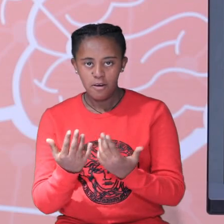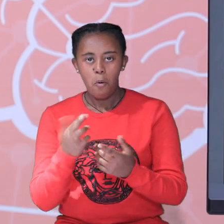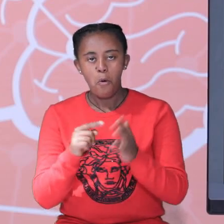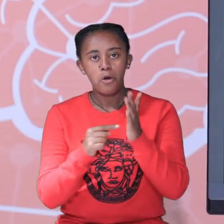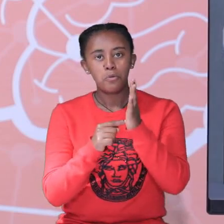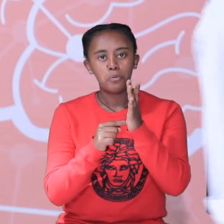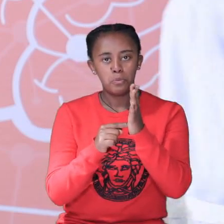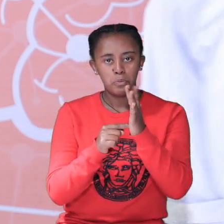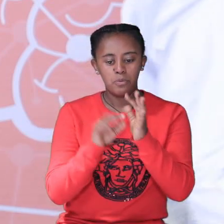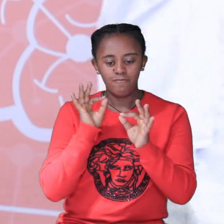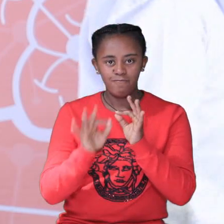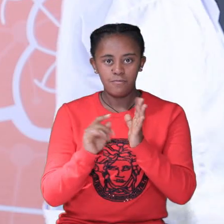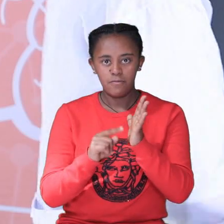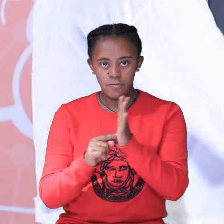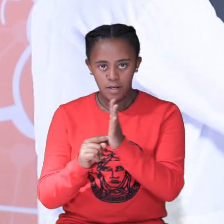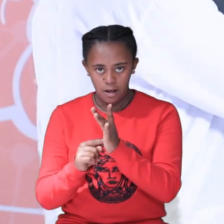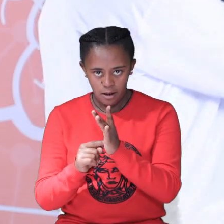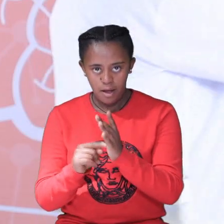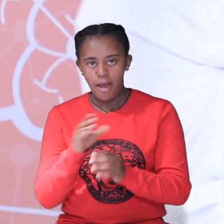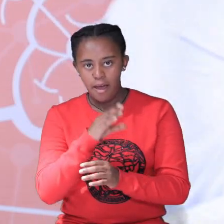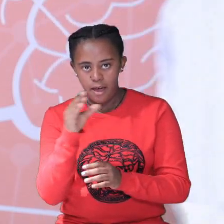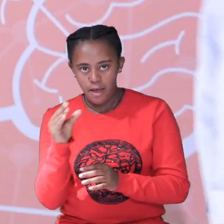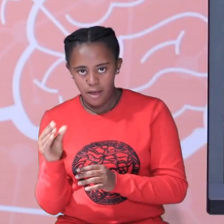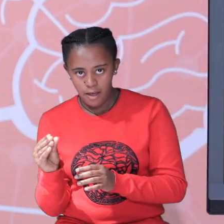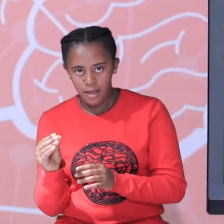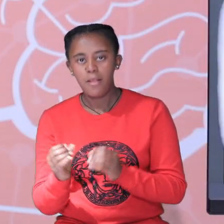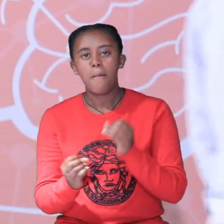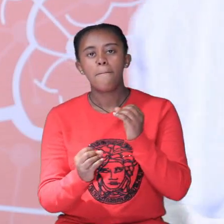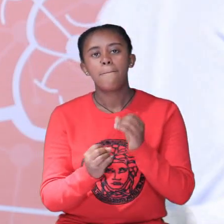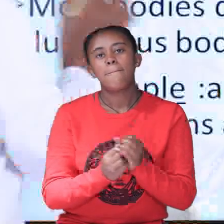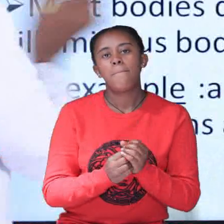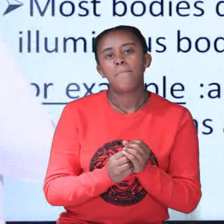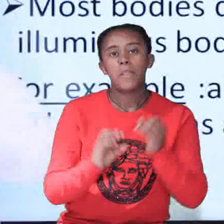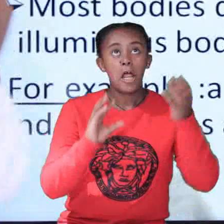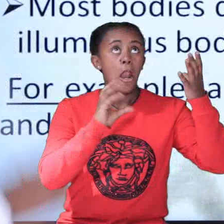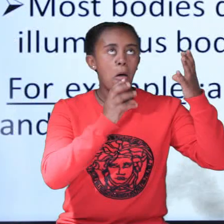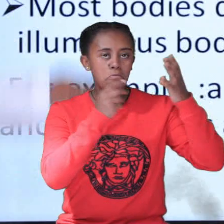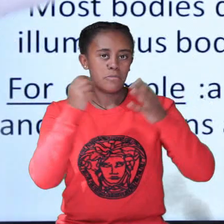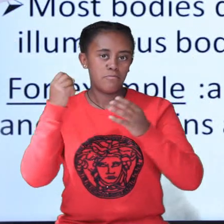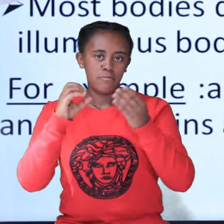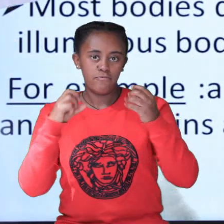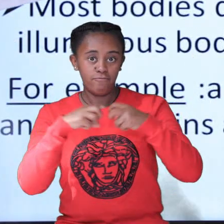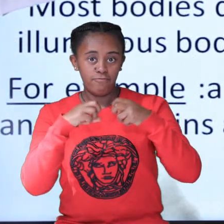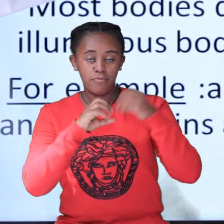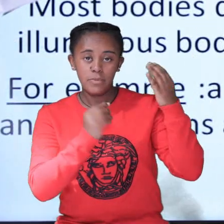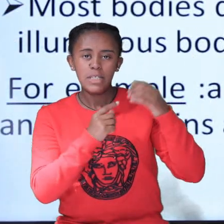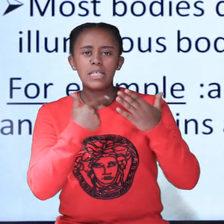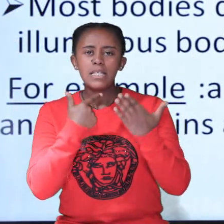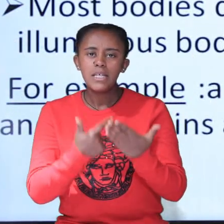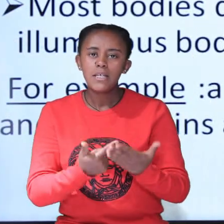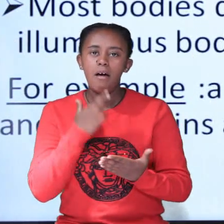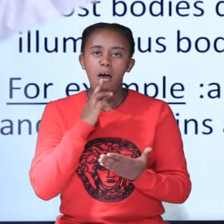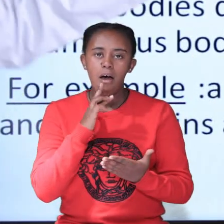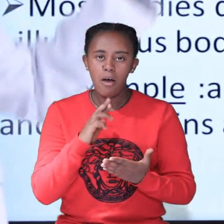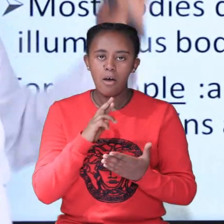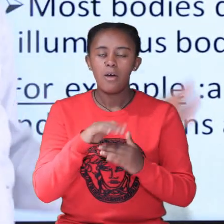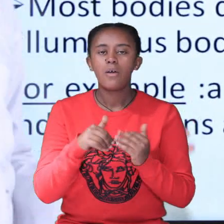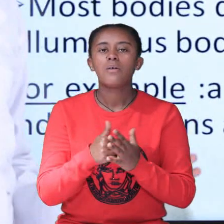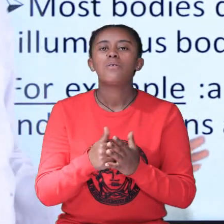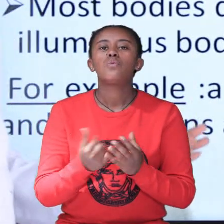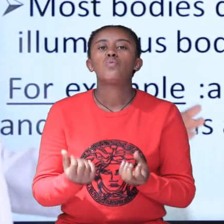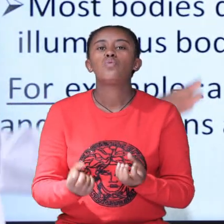candle, and burning lamp and burning candles. So these are a source